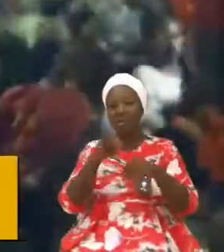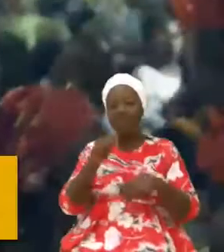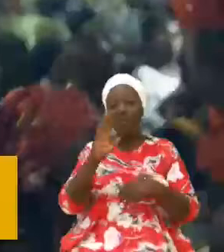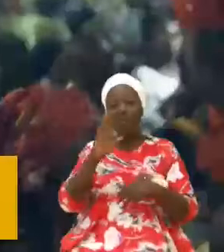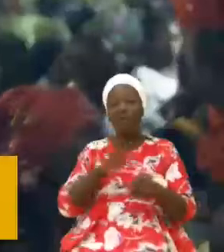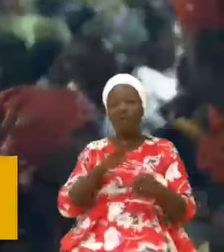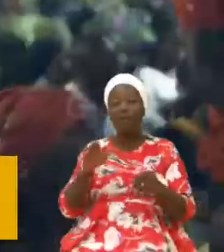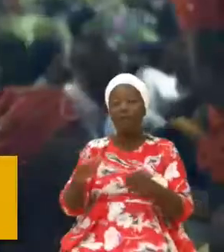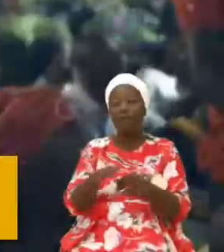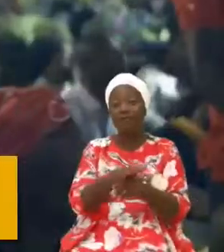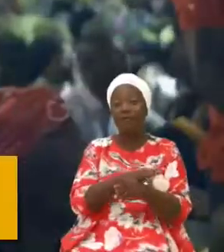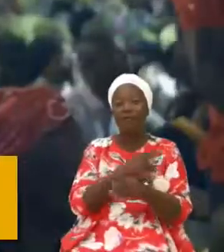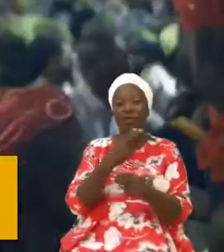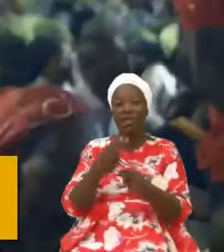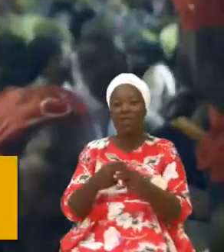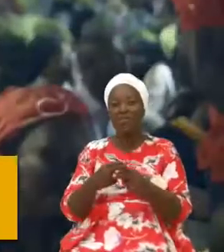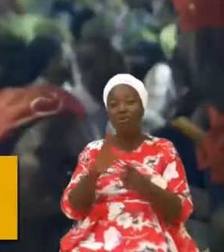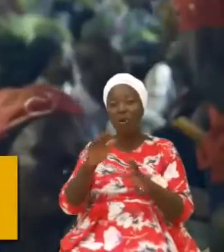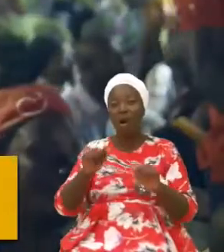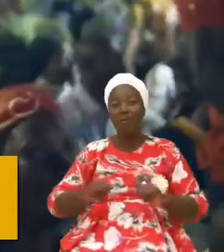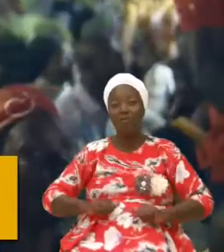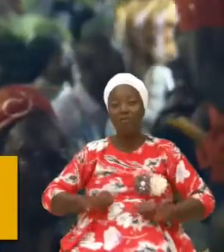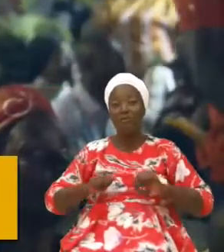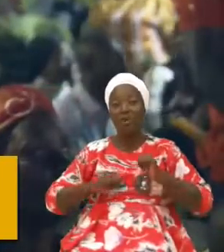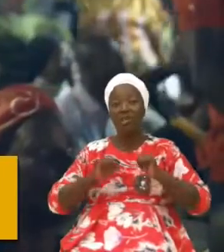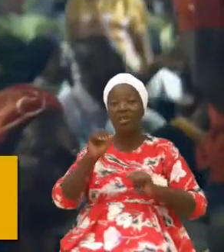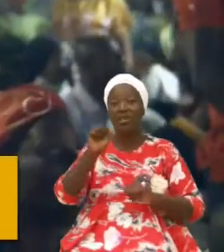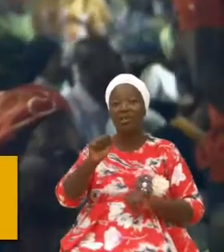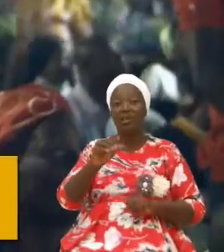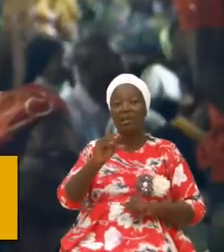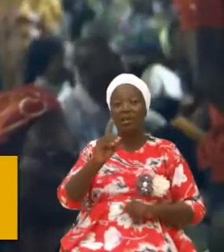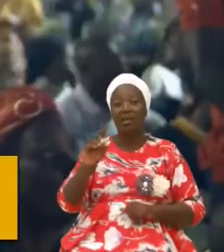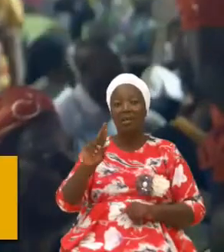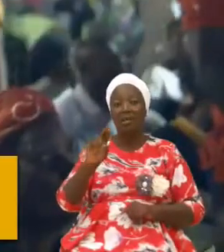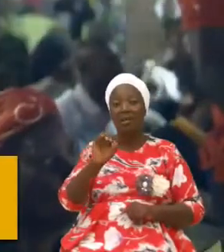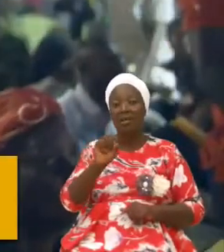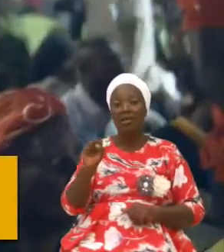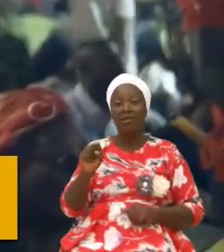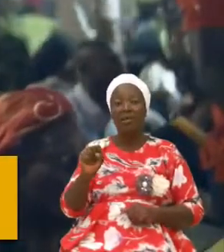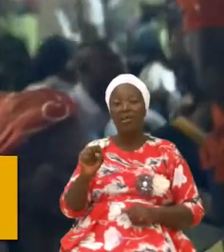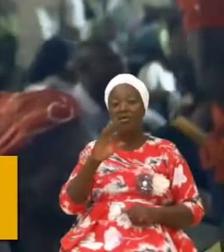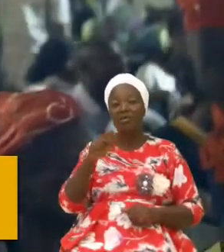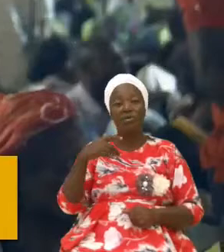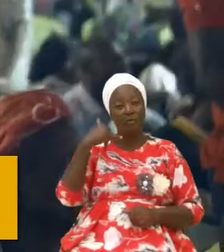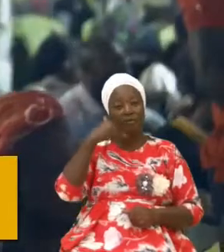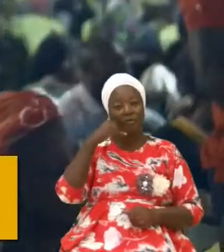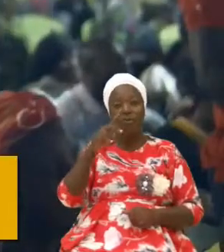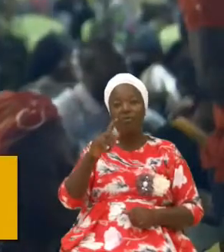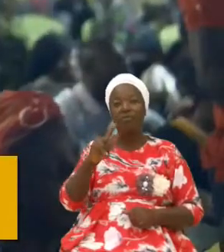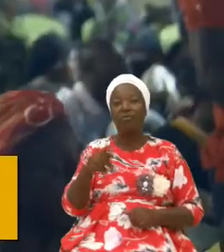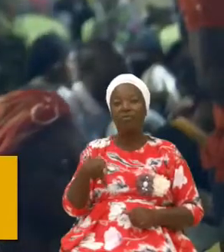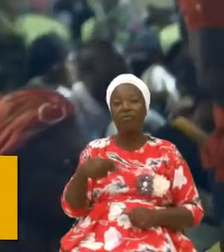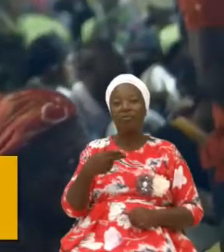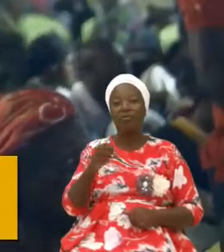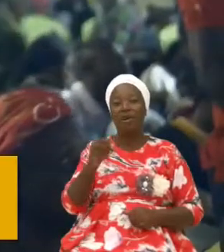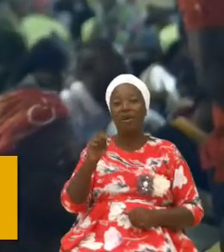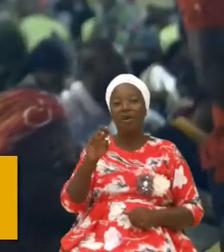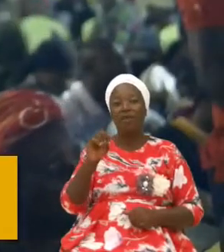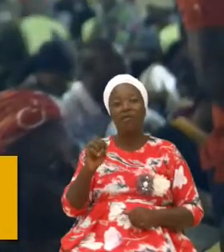They write down your names, give them your full name, your address, your telephone